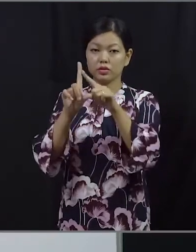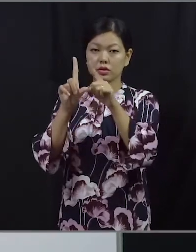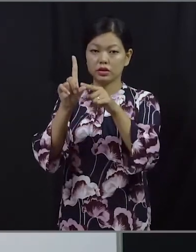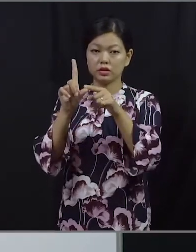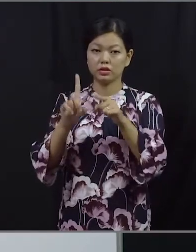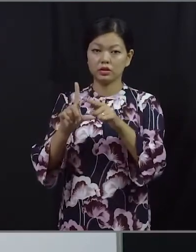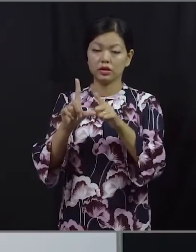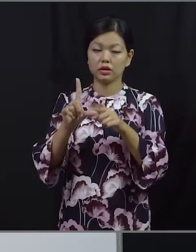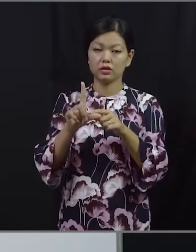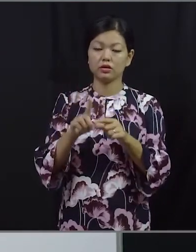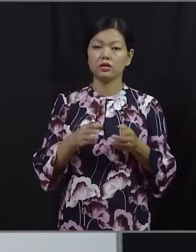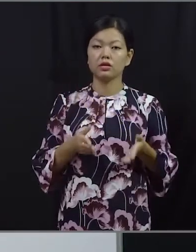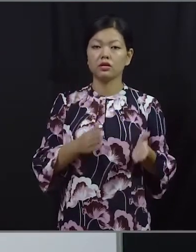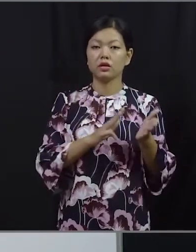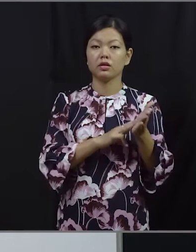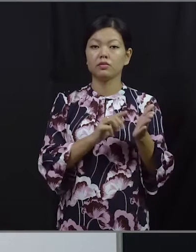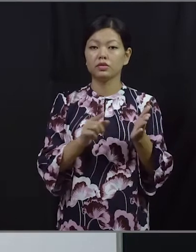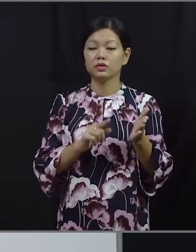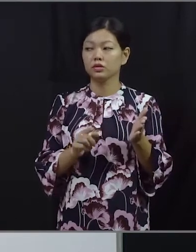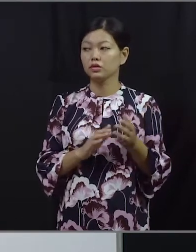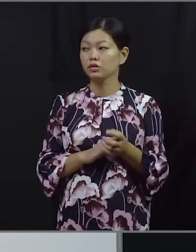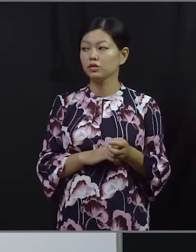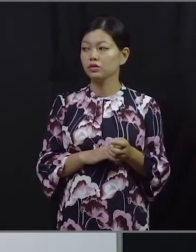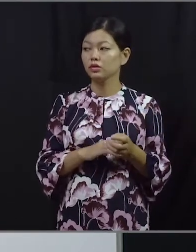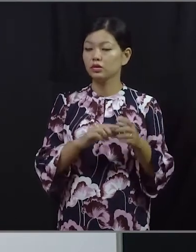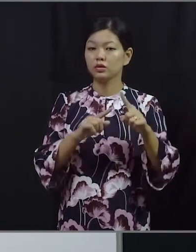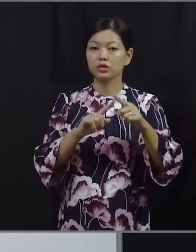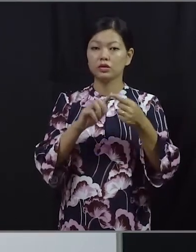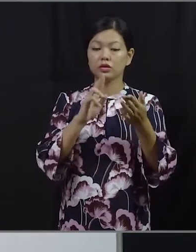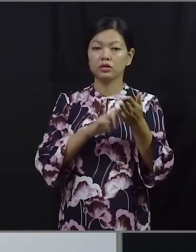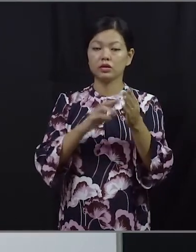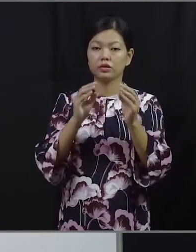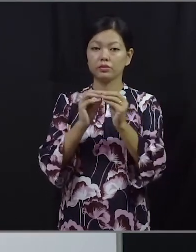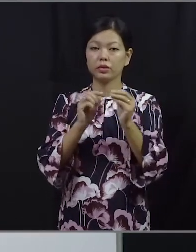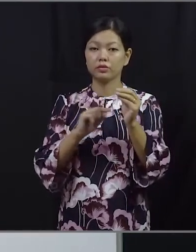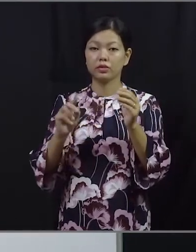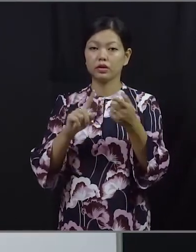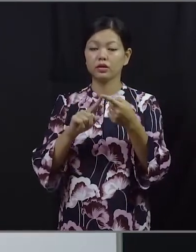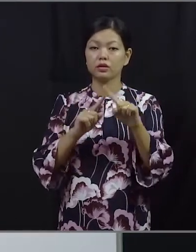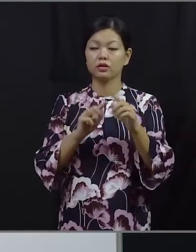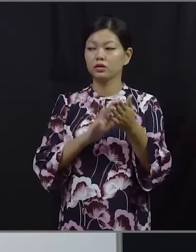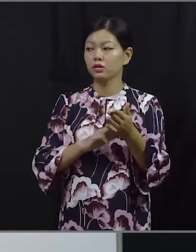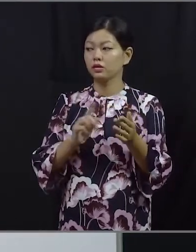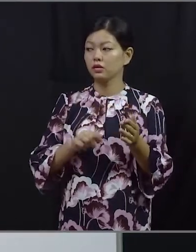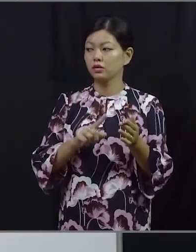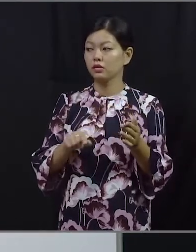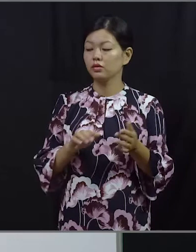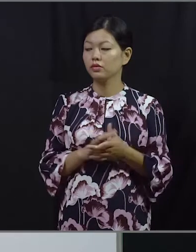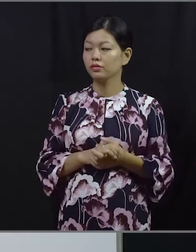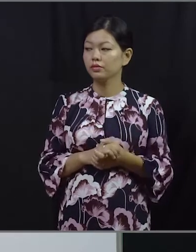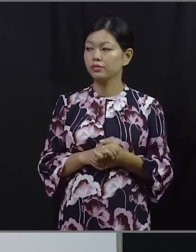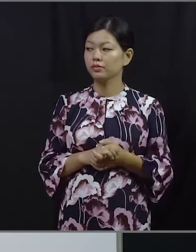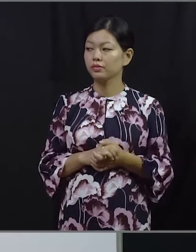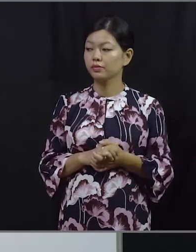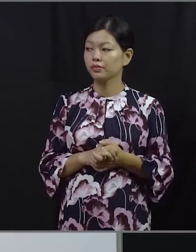write 10 beta divided by 10 alpha. Is it clear? Okay, so now